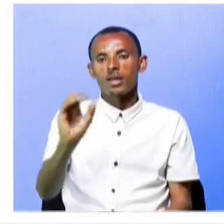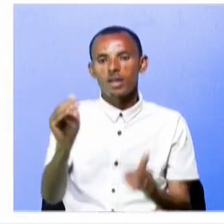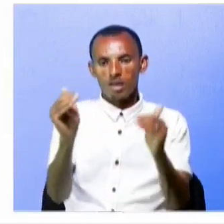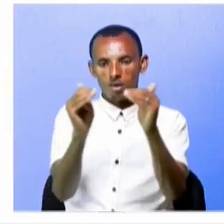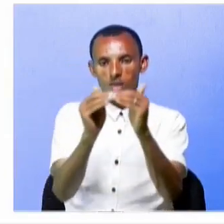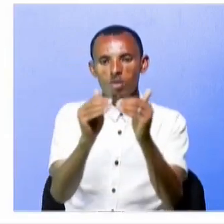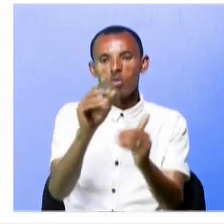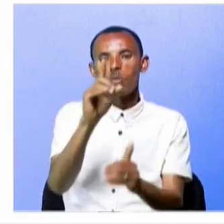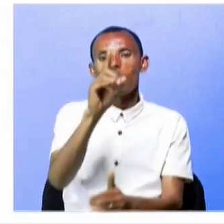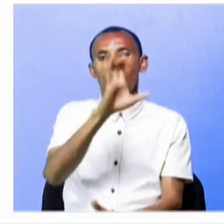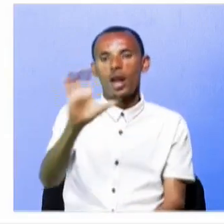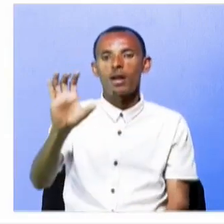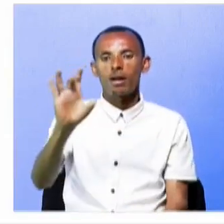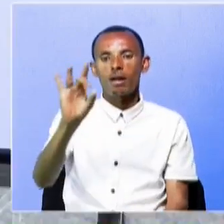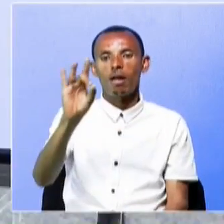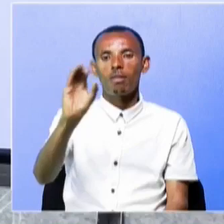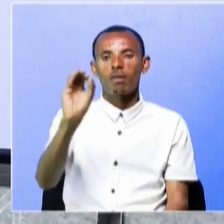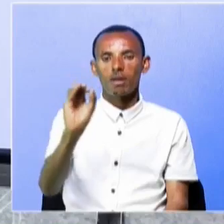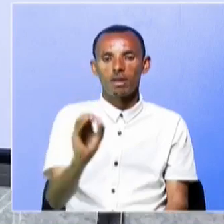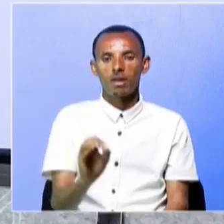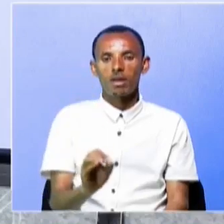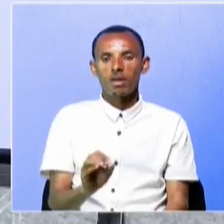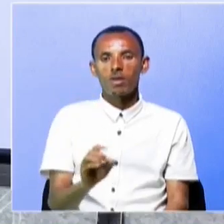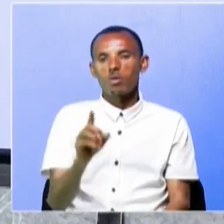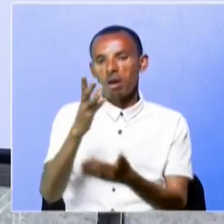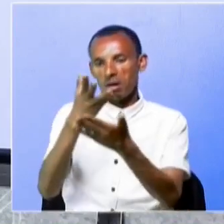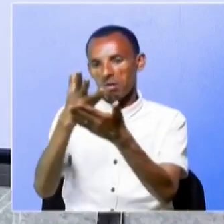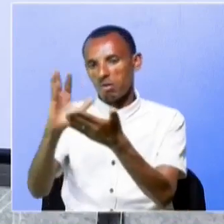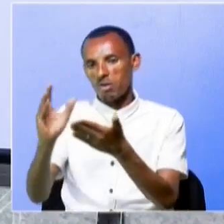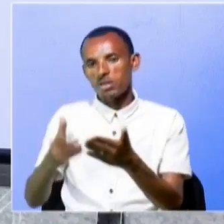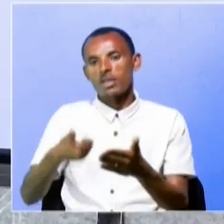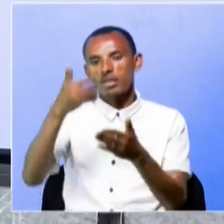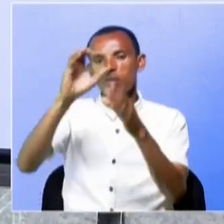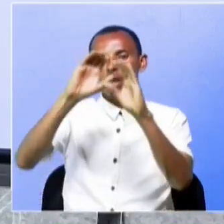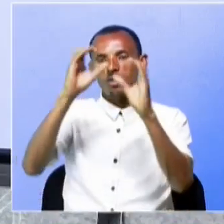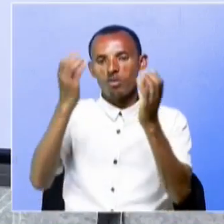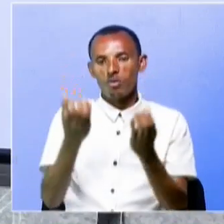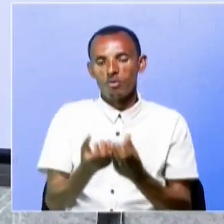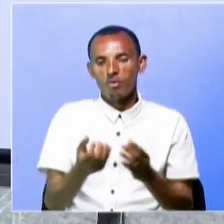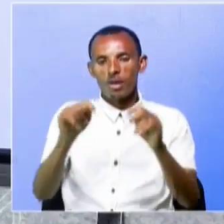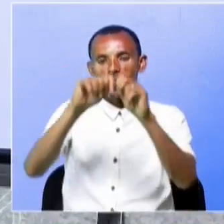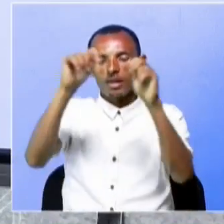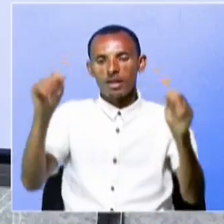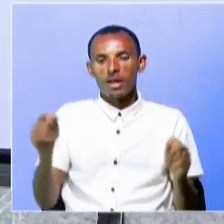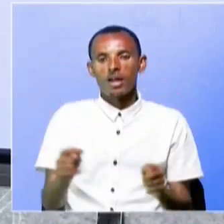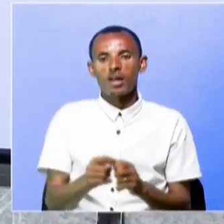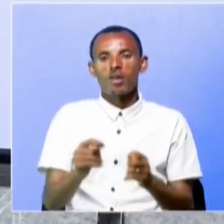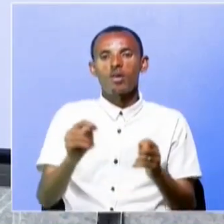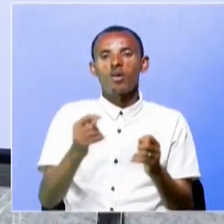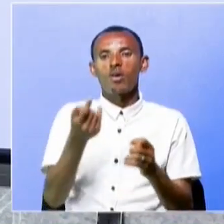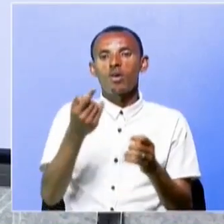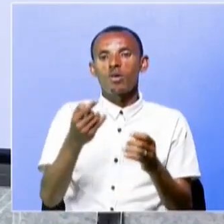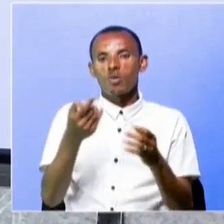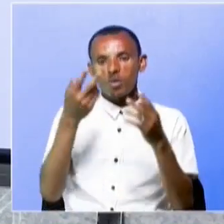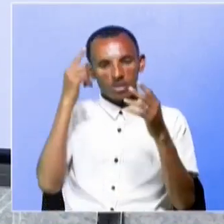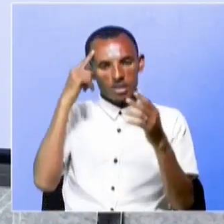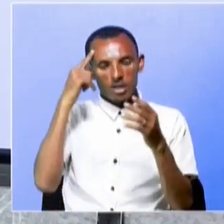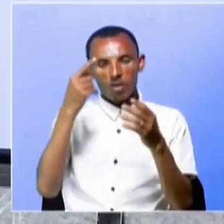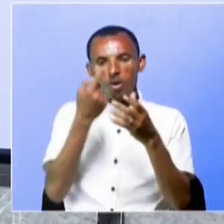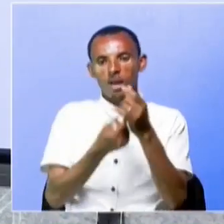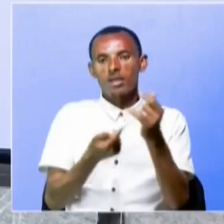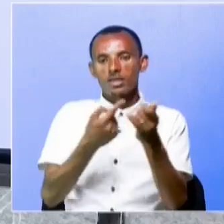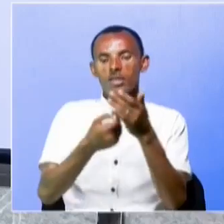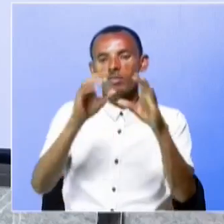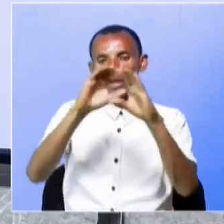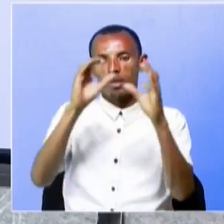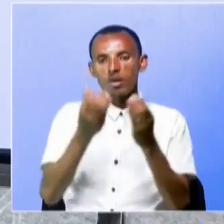is 180 degrees. Okay, you can ignore the other parts of the triangle and consider only this part, right?